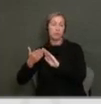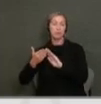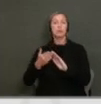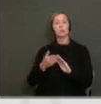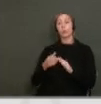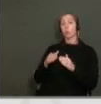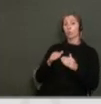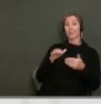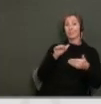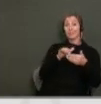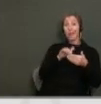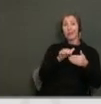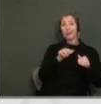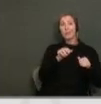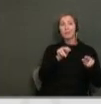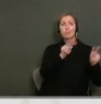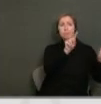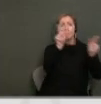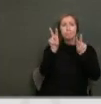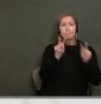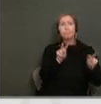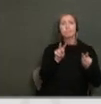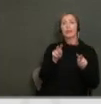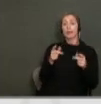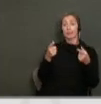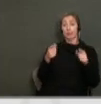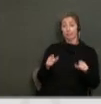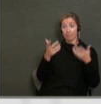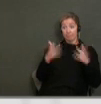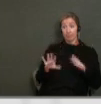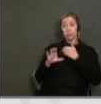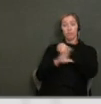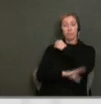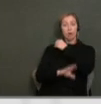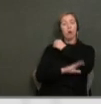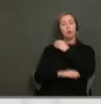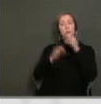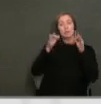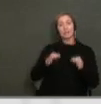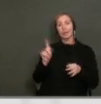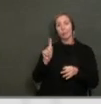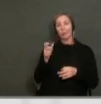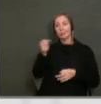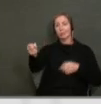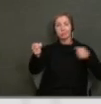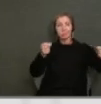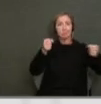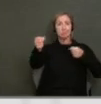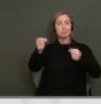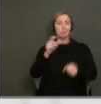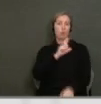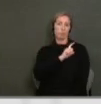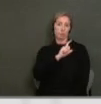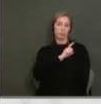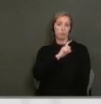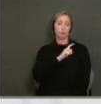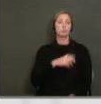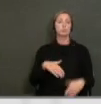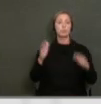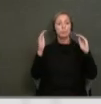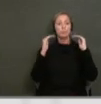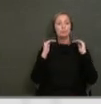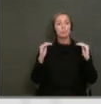fall. In addition to those 50 officers, we're also recommending the addition of 28